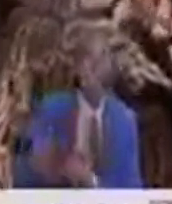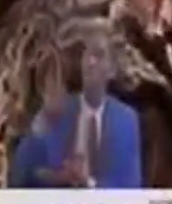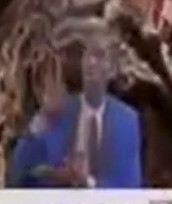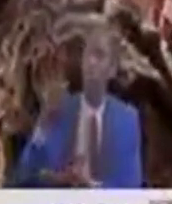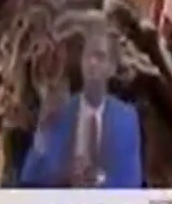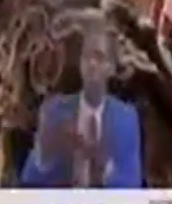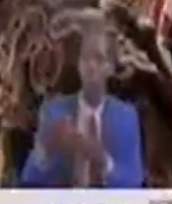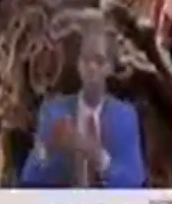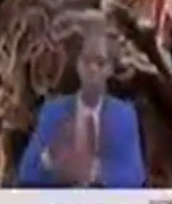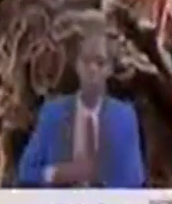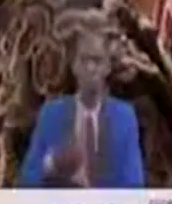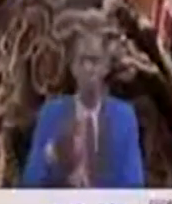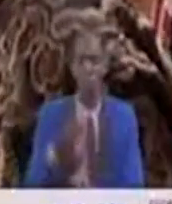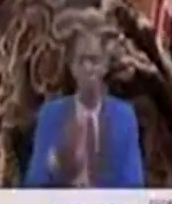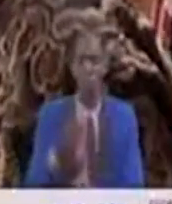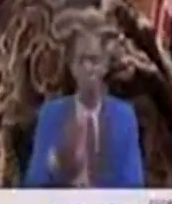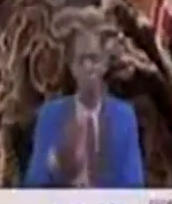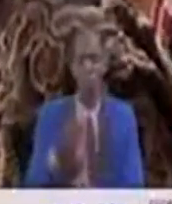preserve you